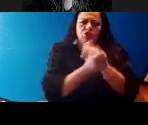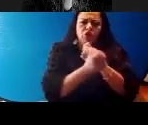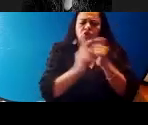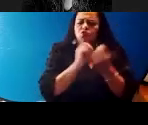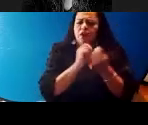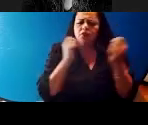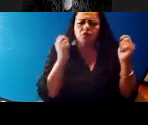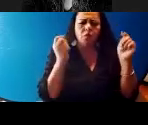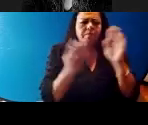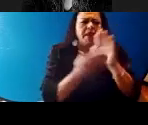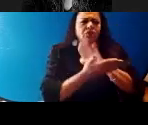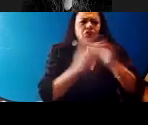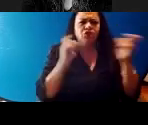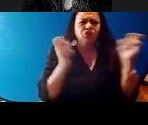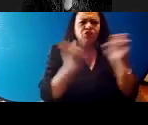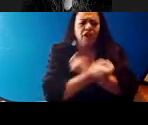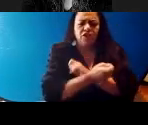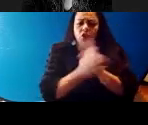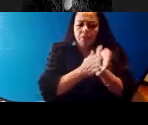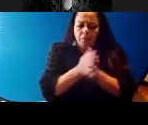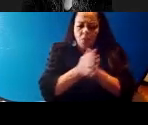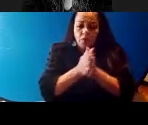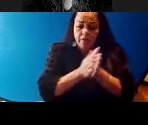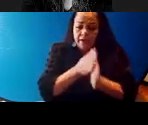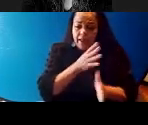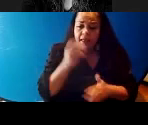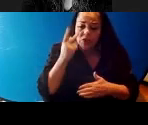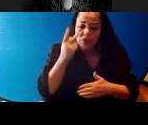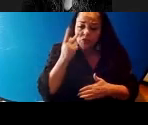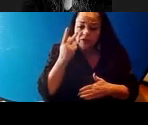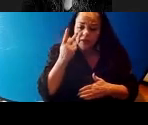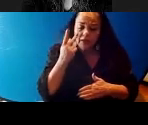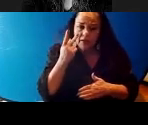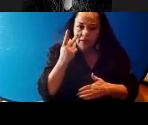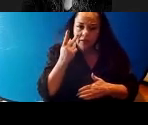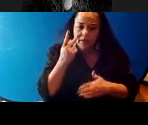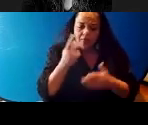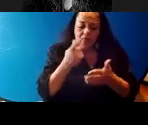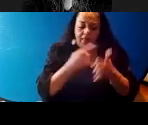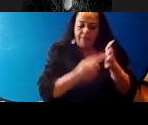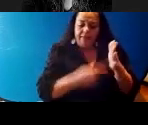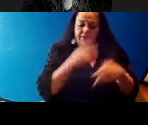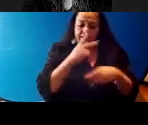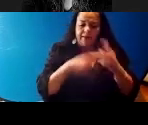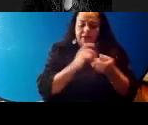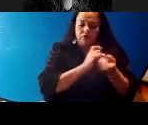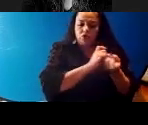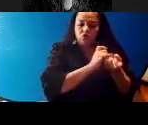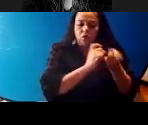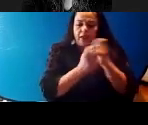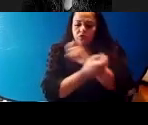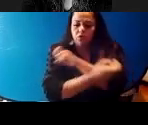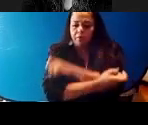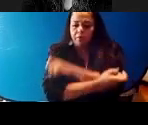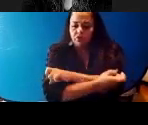that we're better to be motivated than to see seeds of these types of transformations. And so the next few slides, we